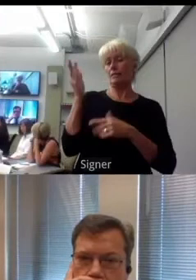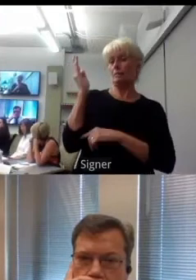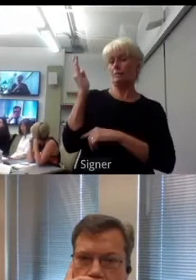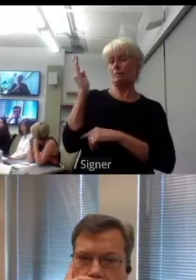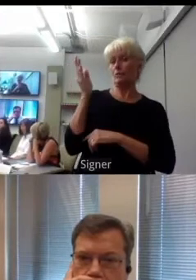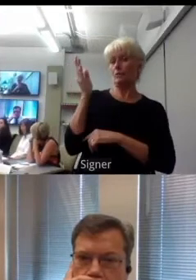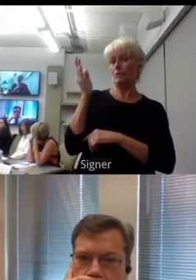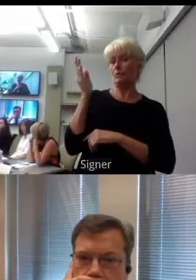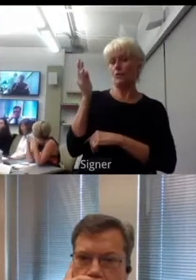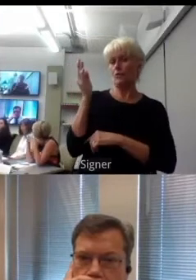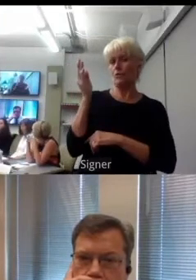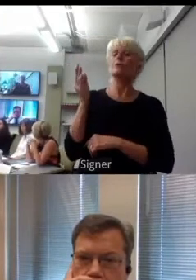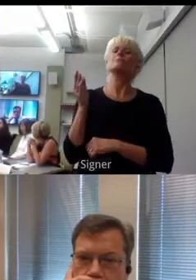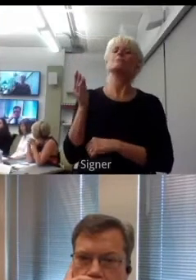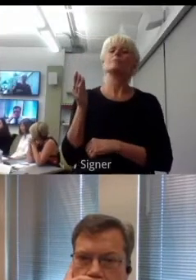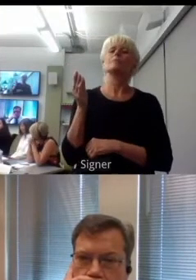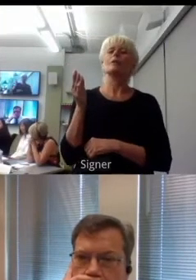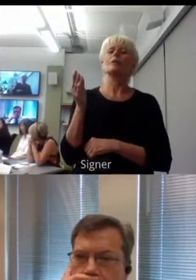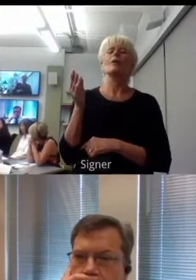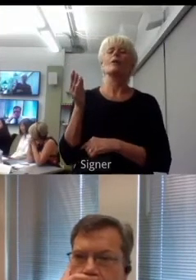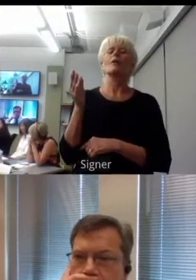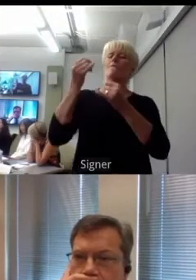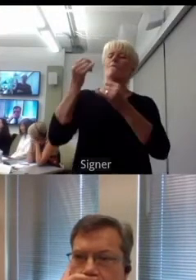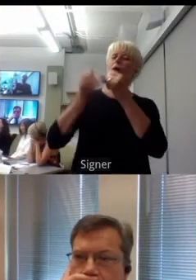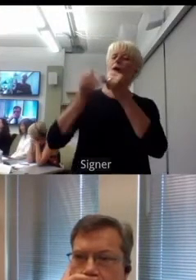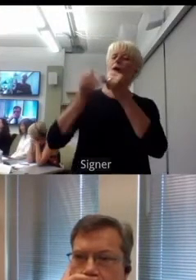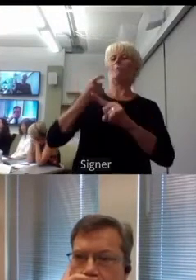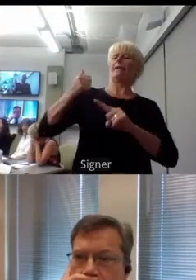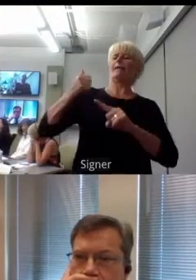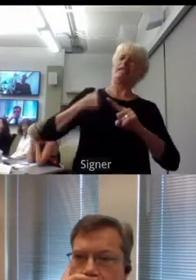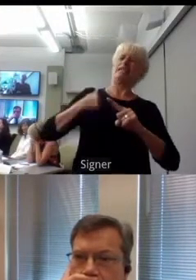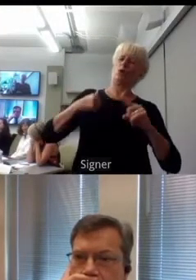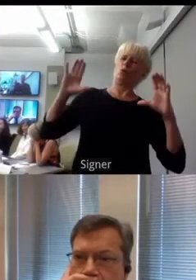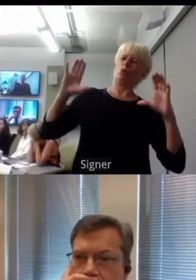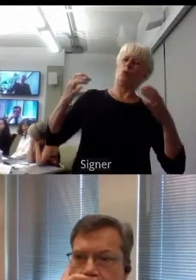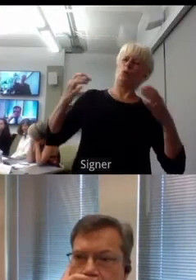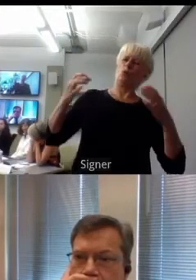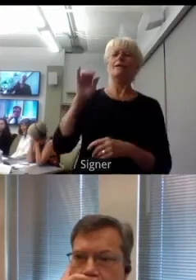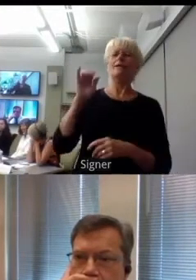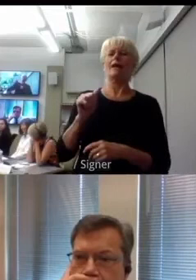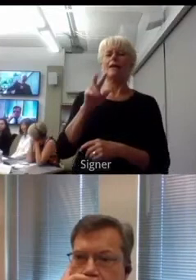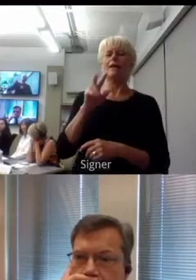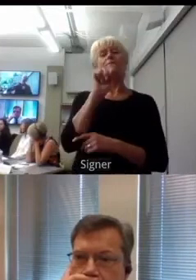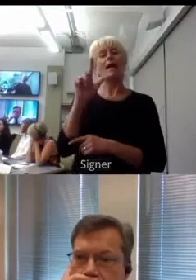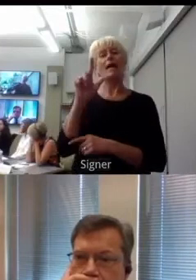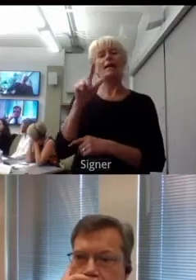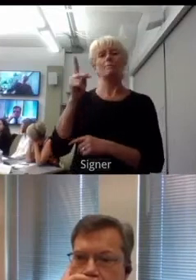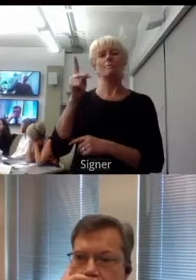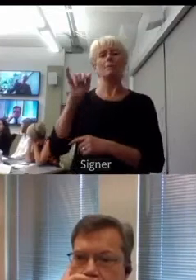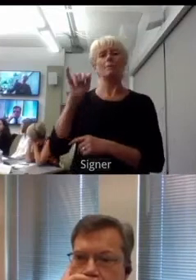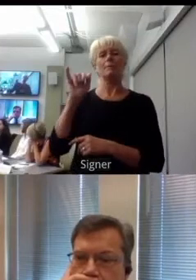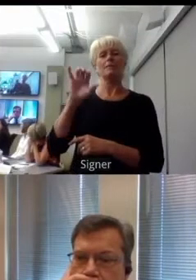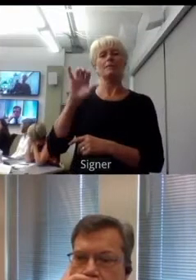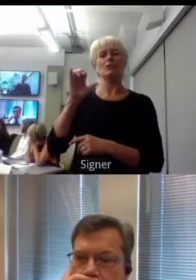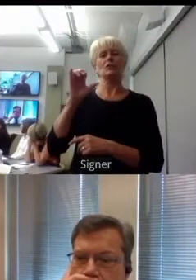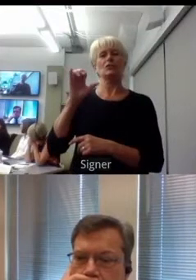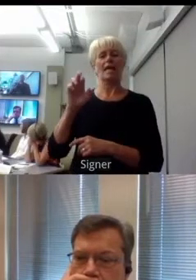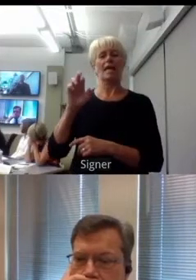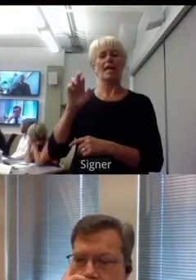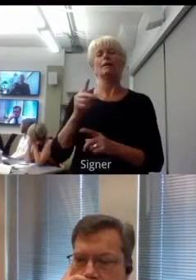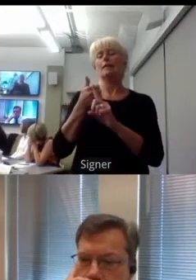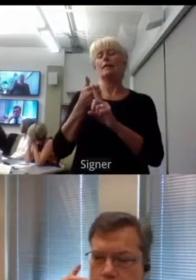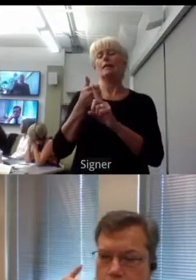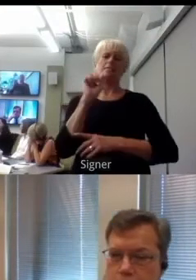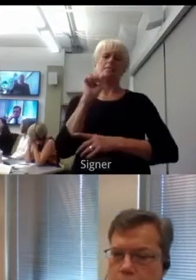Canadian contingent, and that's Val Piche. Val comes to us. She's now a senior official at the Toronto